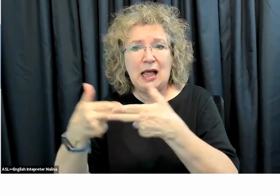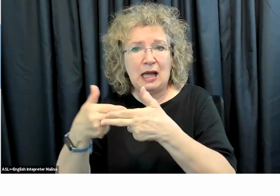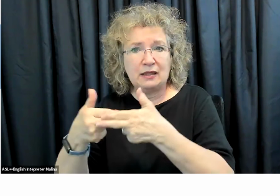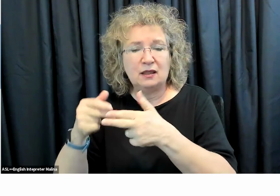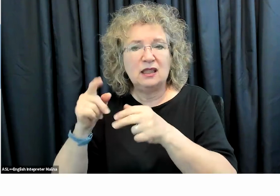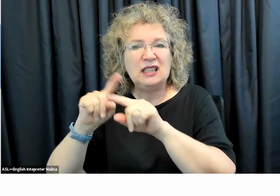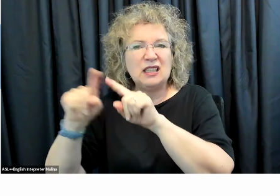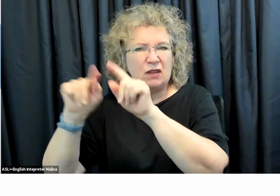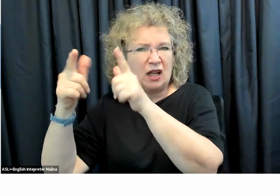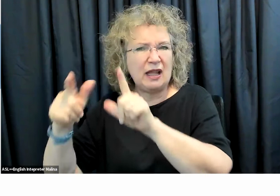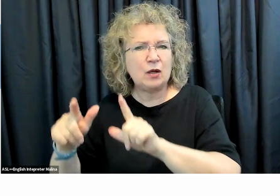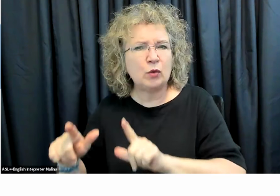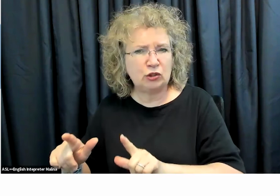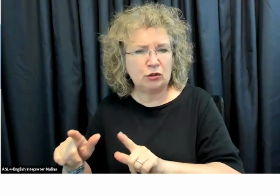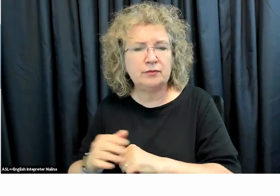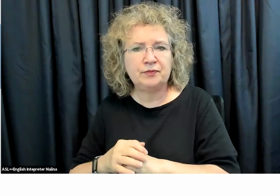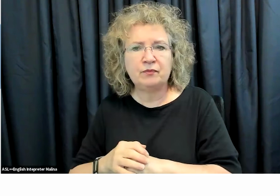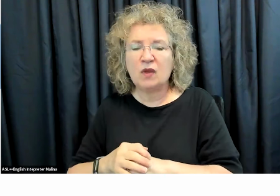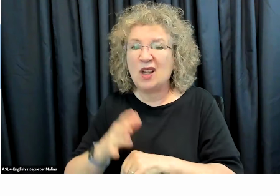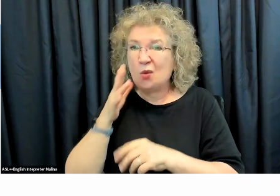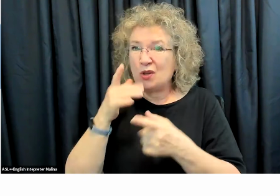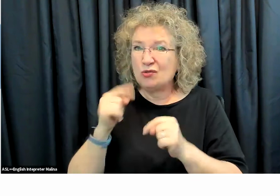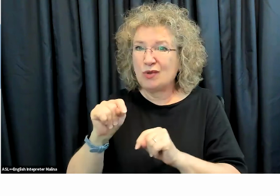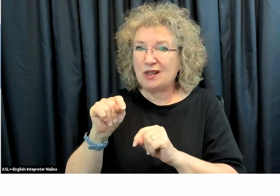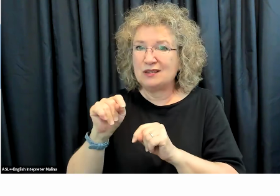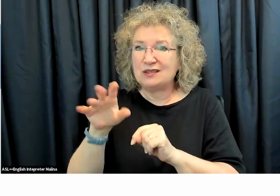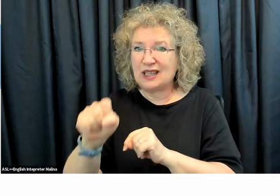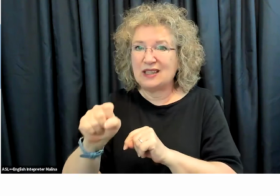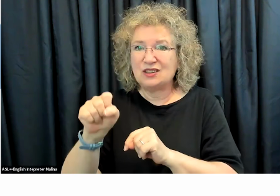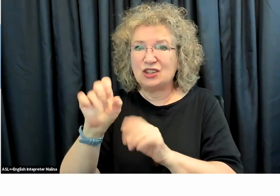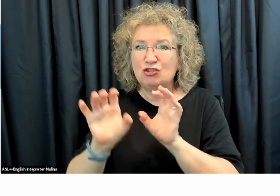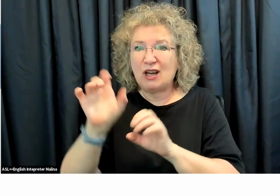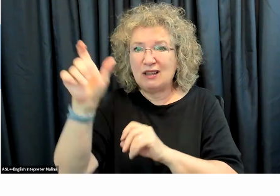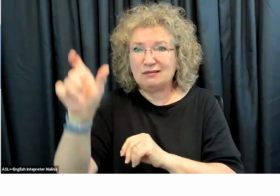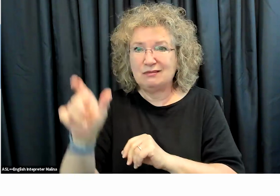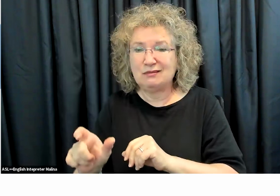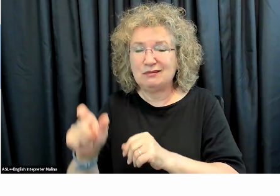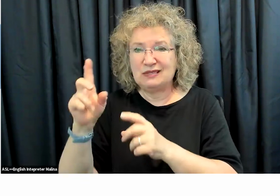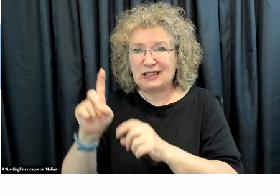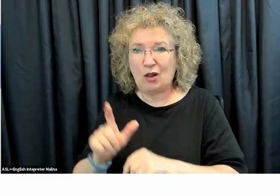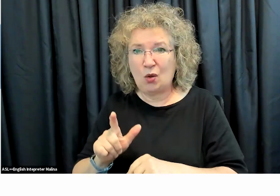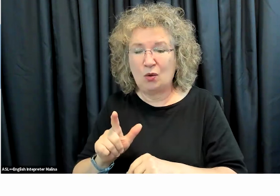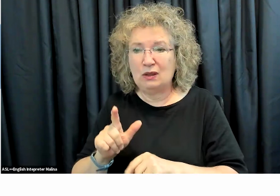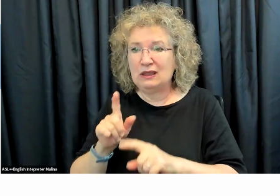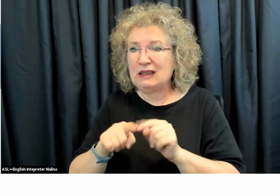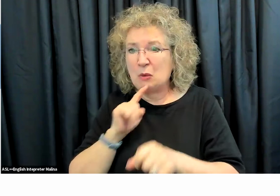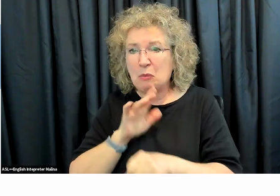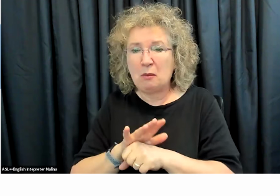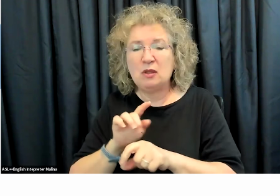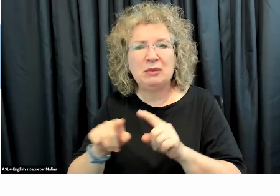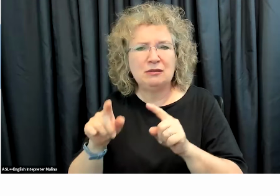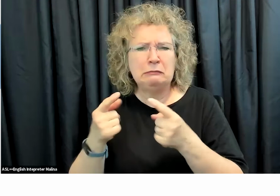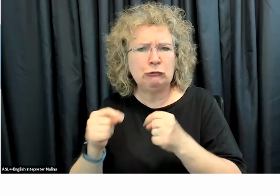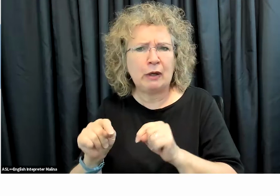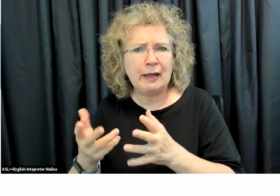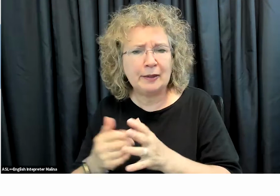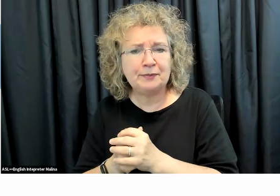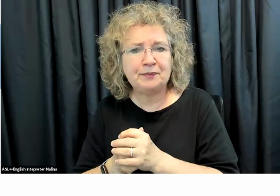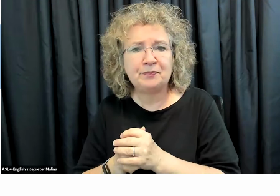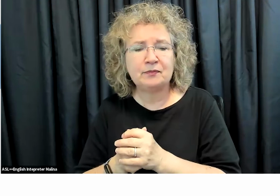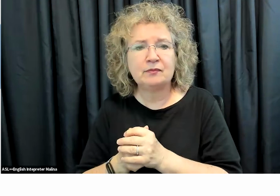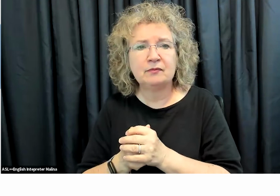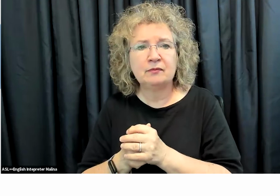We will see if we can download a transcript of the chat. I can't make a promise about that, but we will try to do that. So that